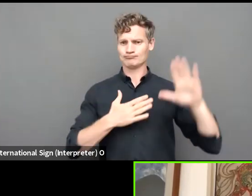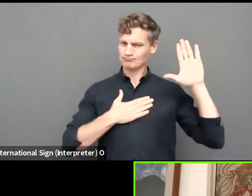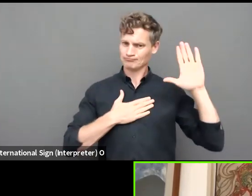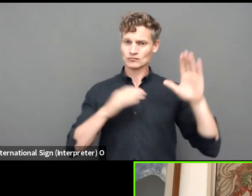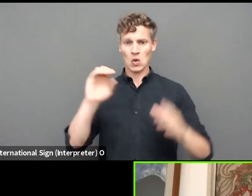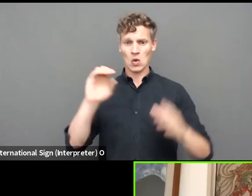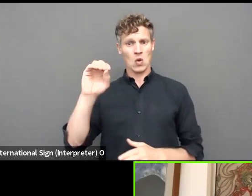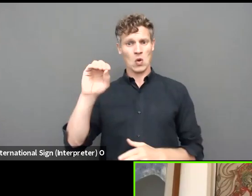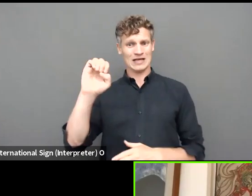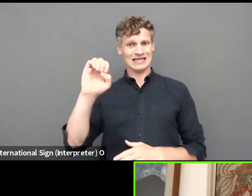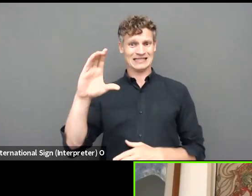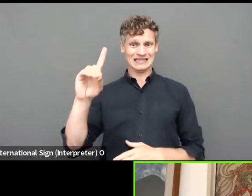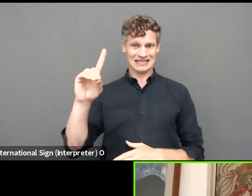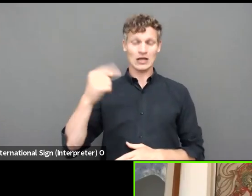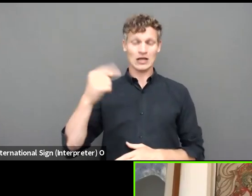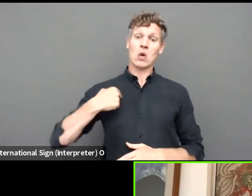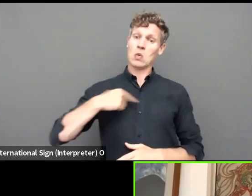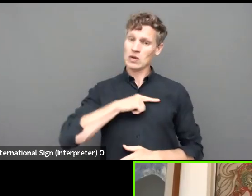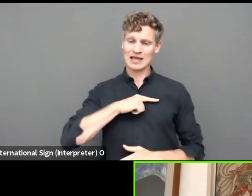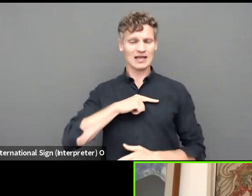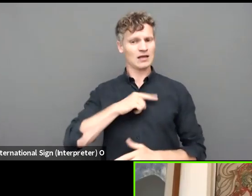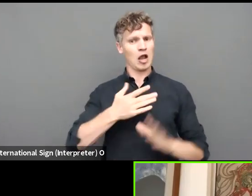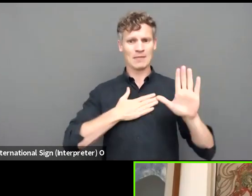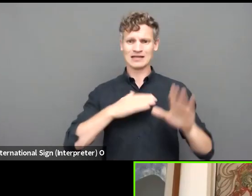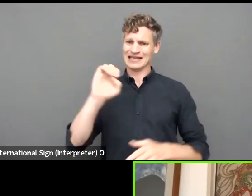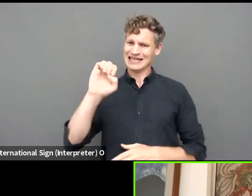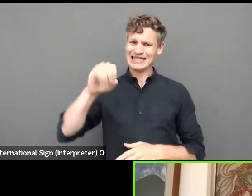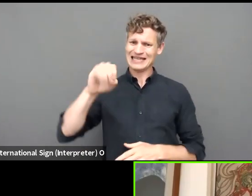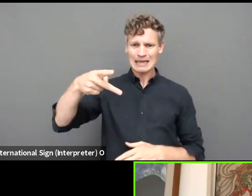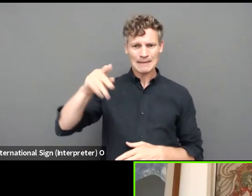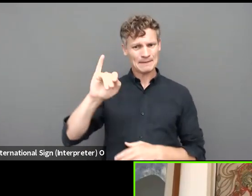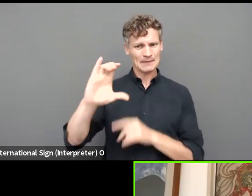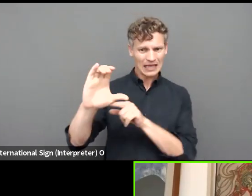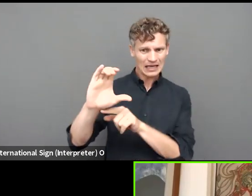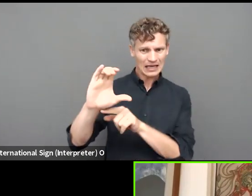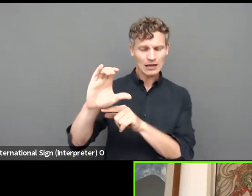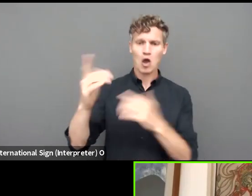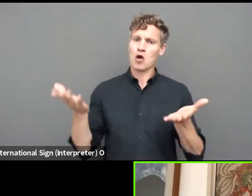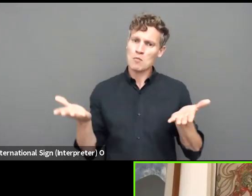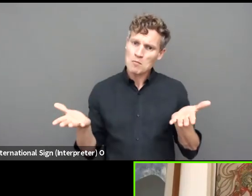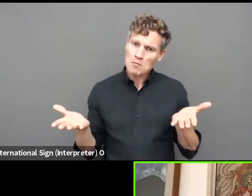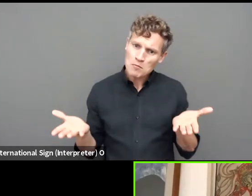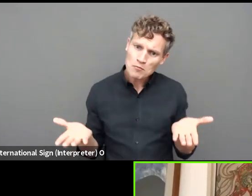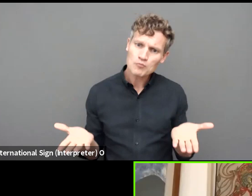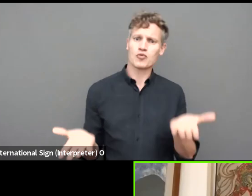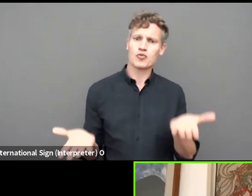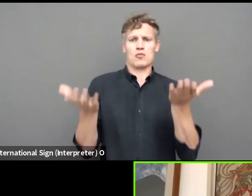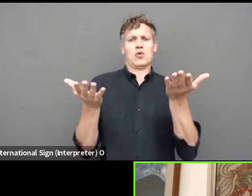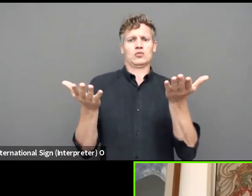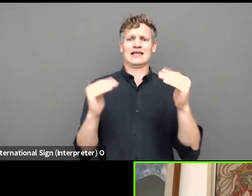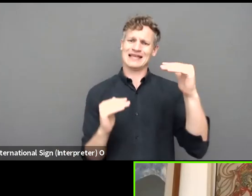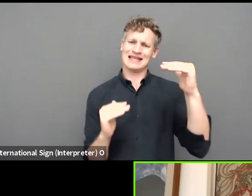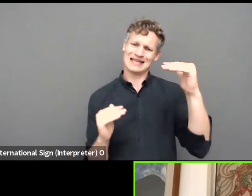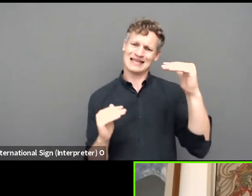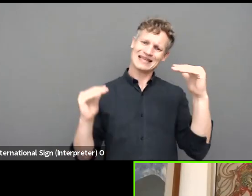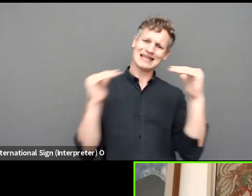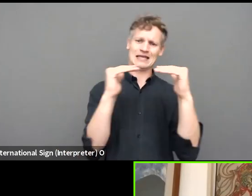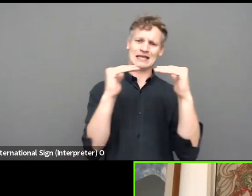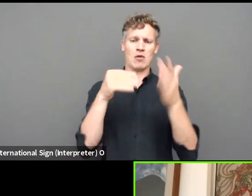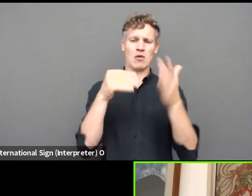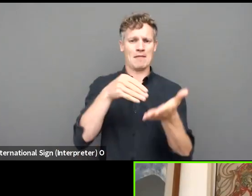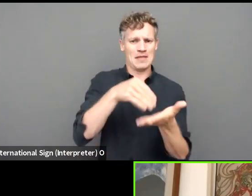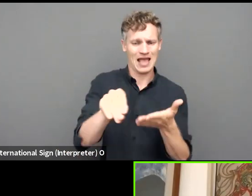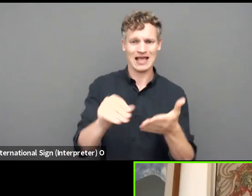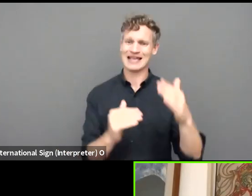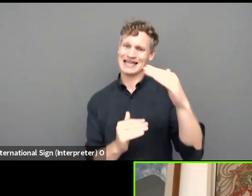EPIC and to promoting equal pay for work of equal value to build back